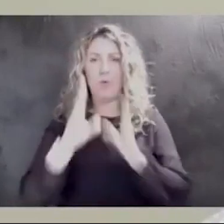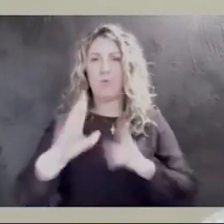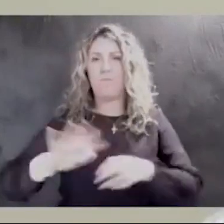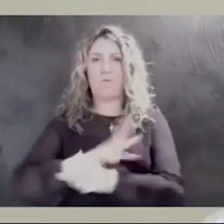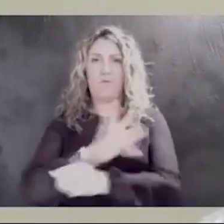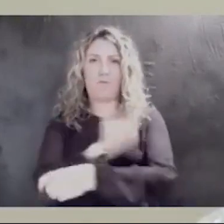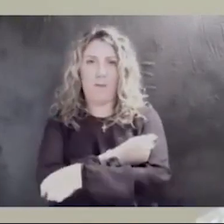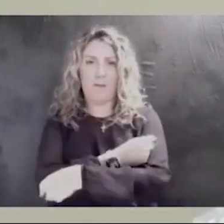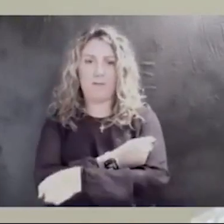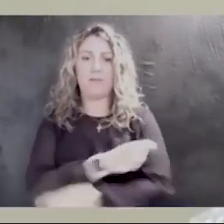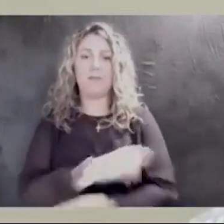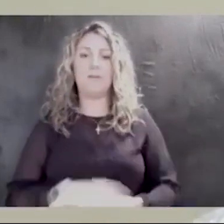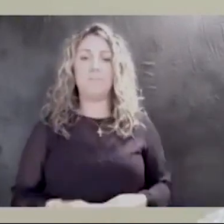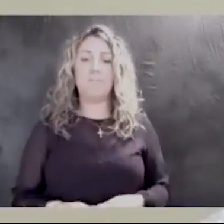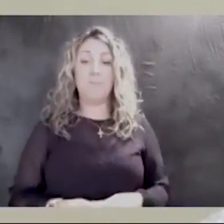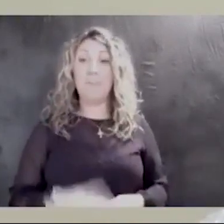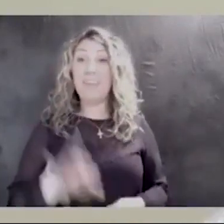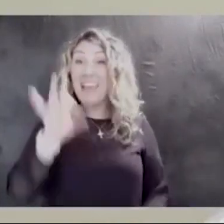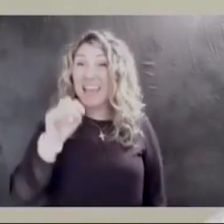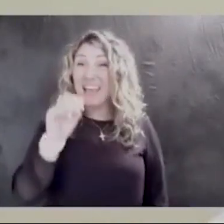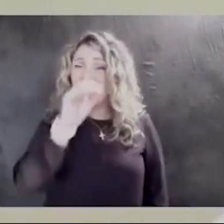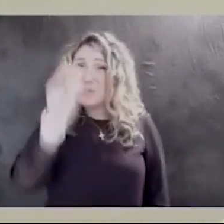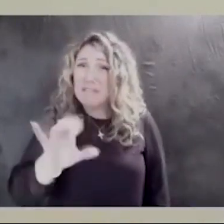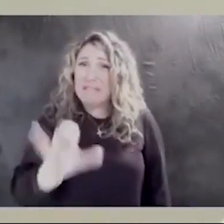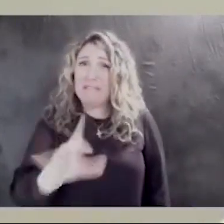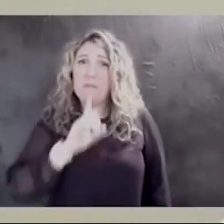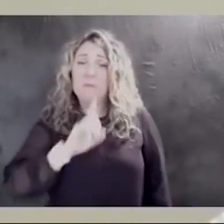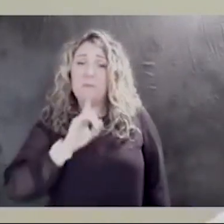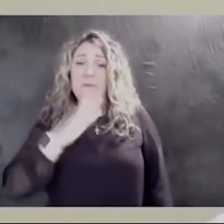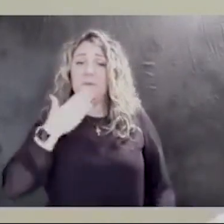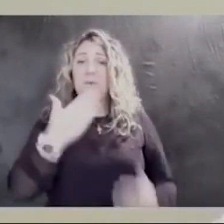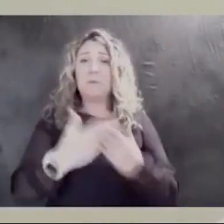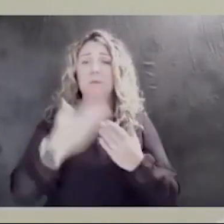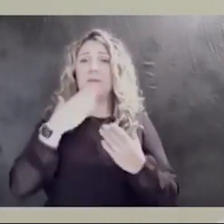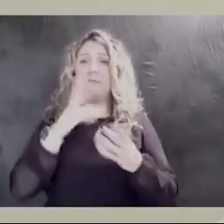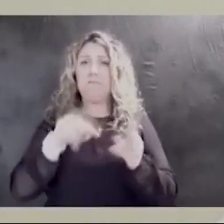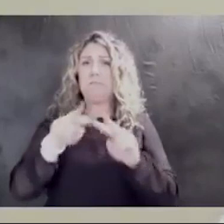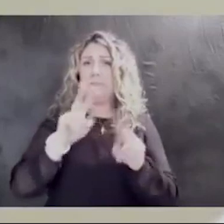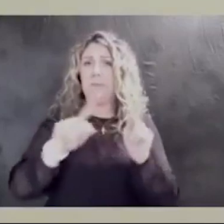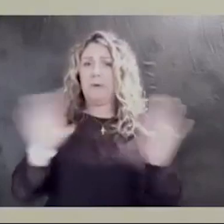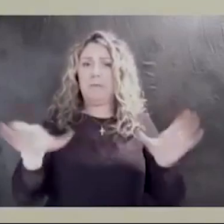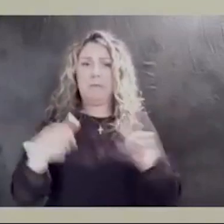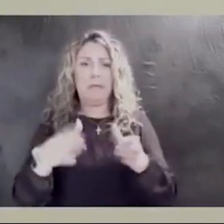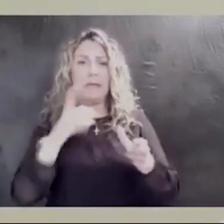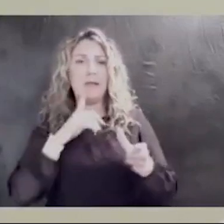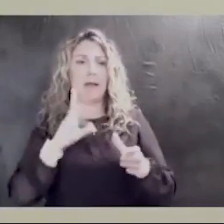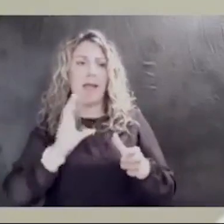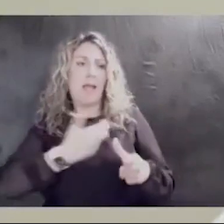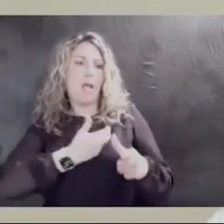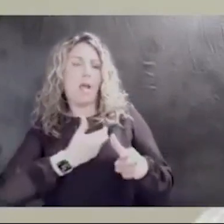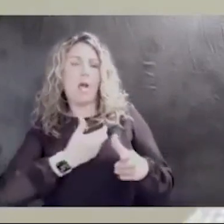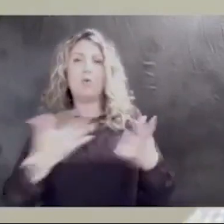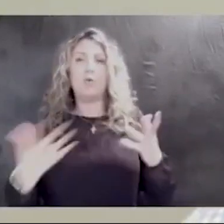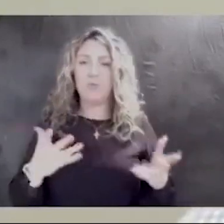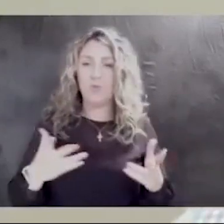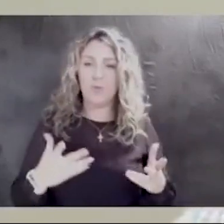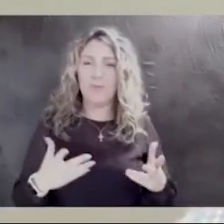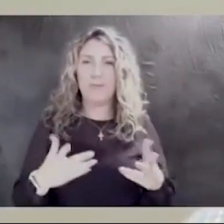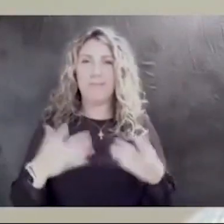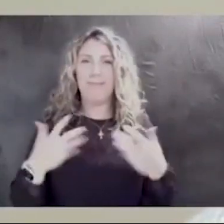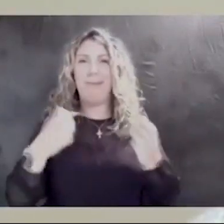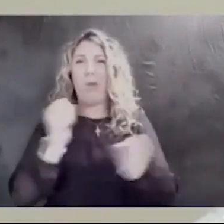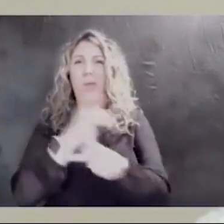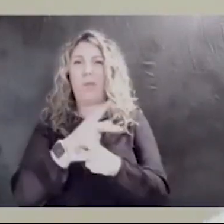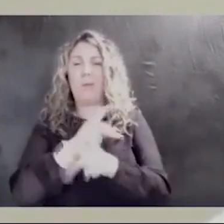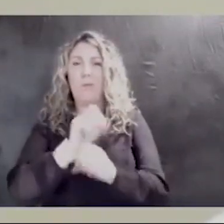So that's a really good, I mean, looking at the population in general, at least from the healthcare workers